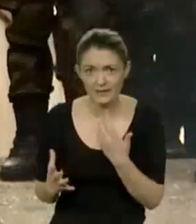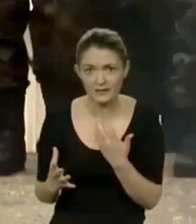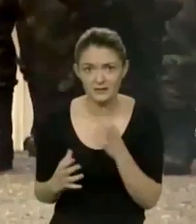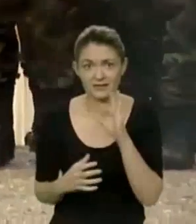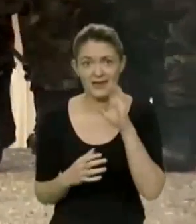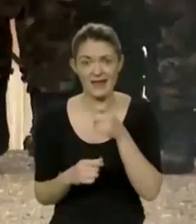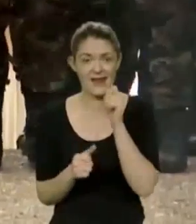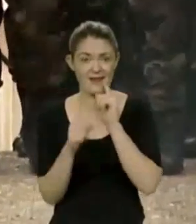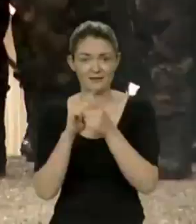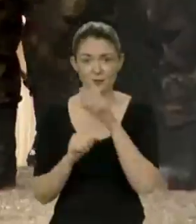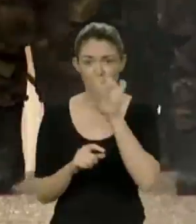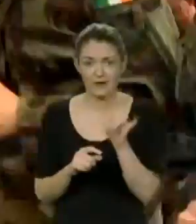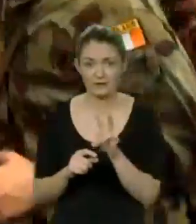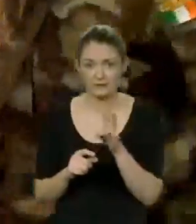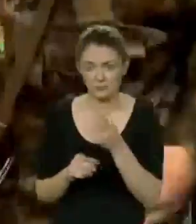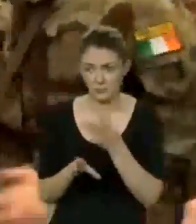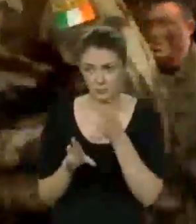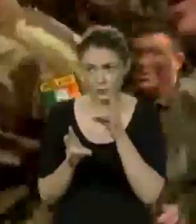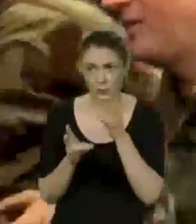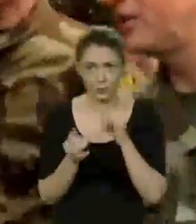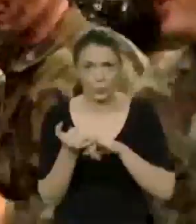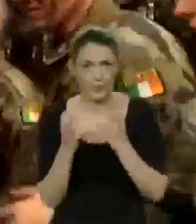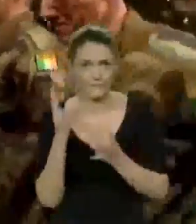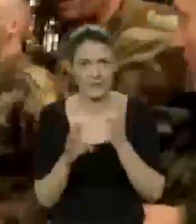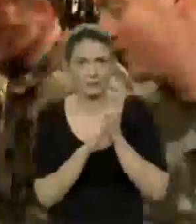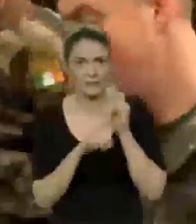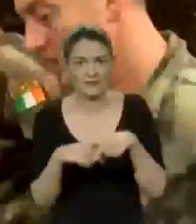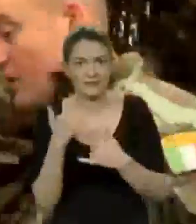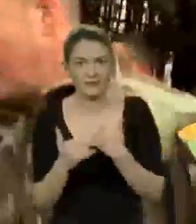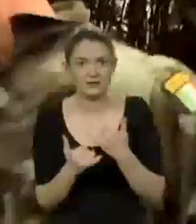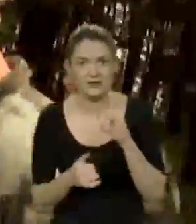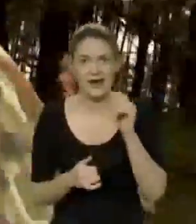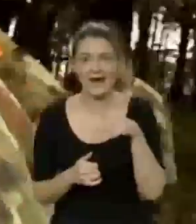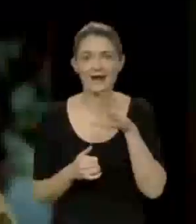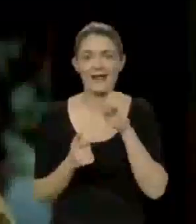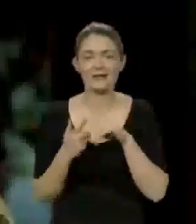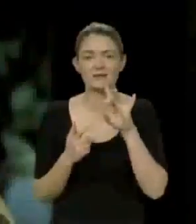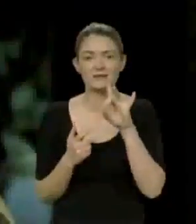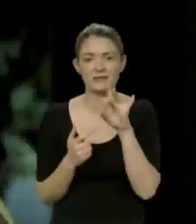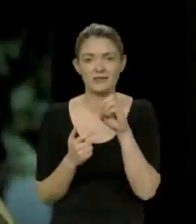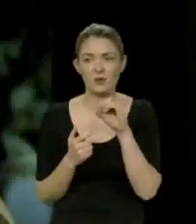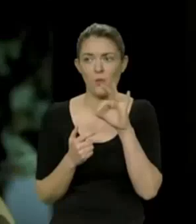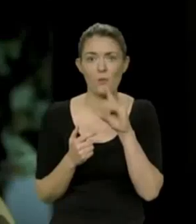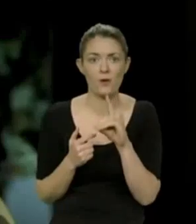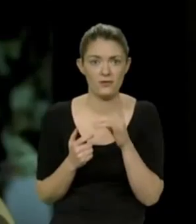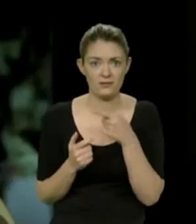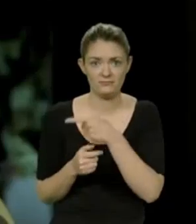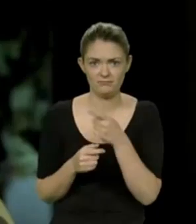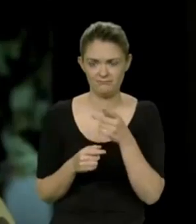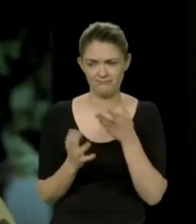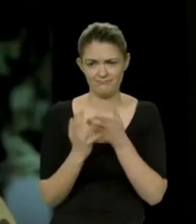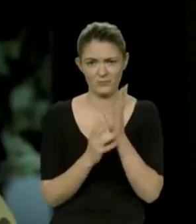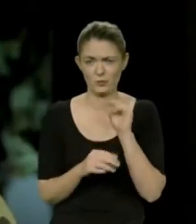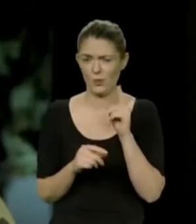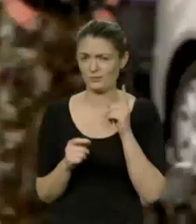Glen will answer another question. Who will make Recruit of the Year? Hanley and Keogh, without a doubt, are probably some of the best